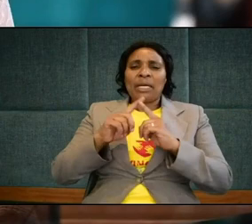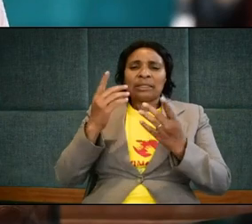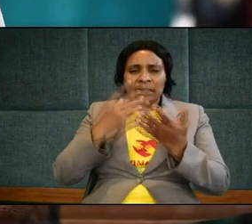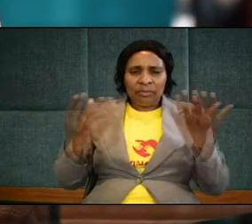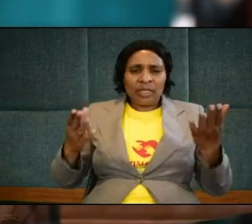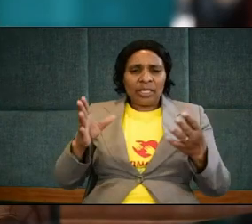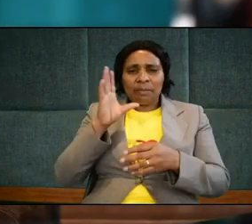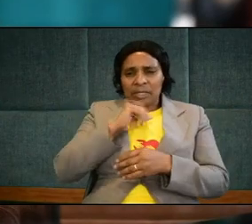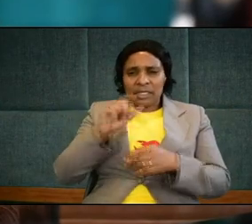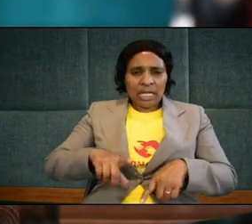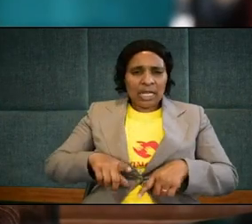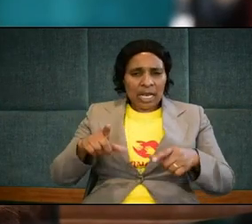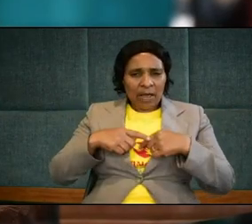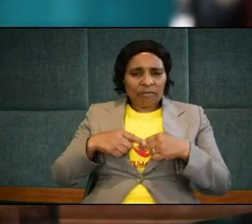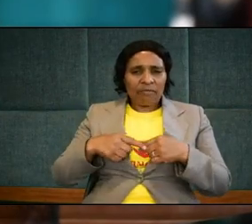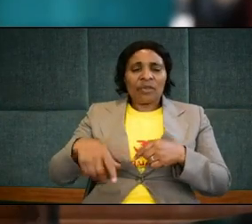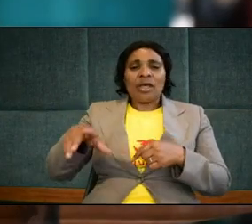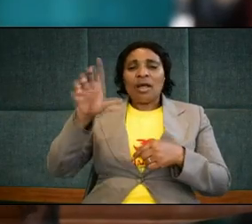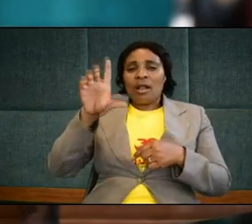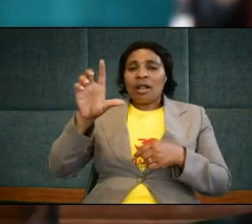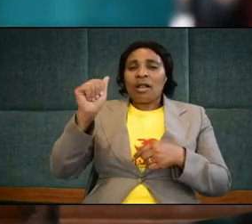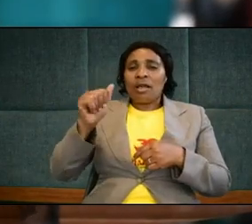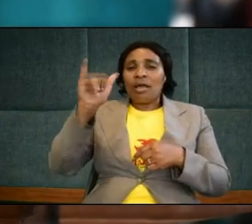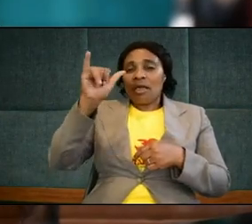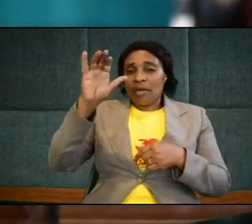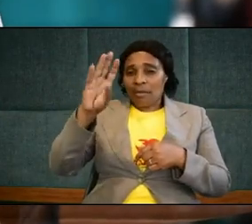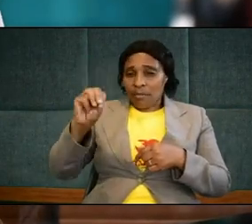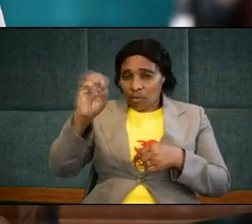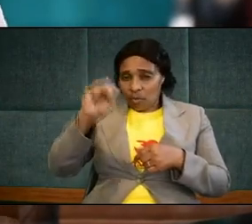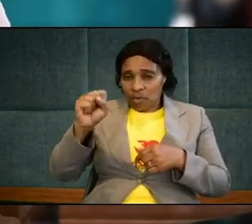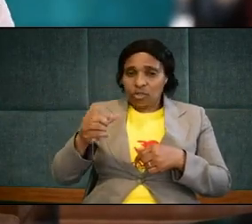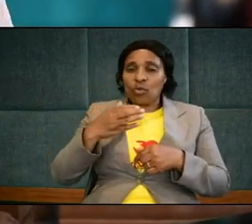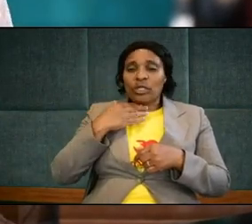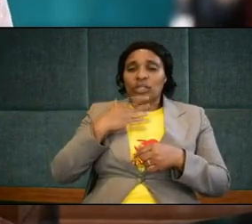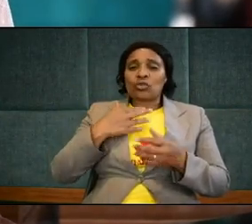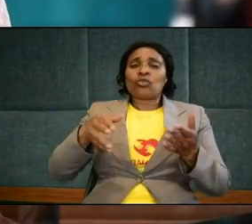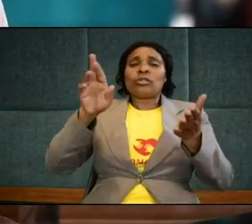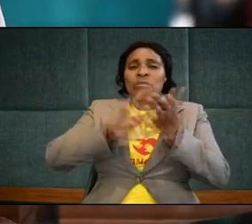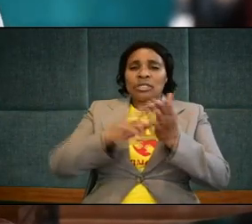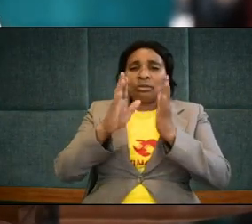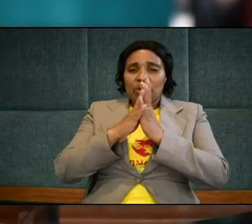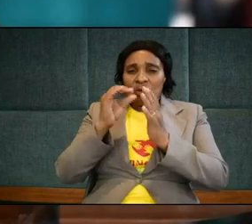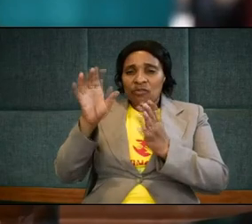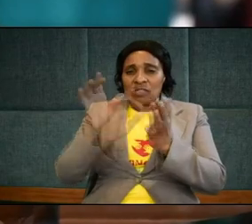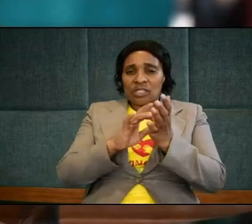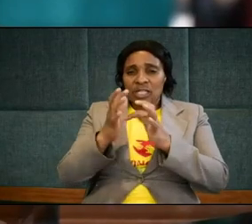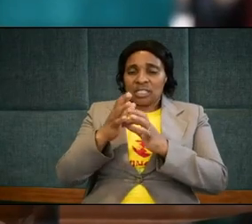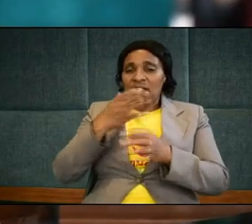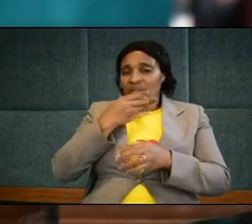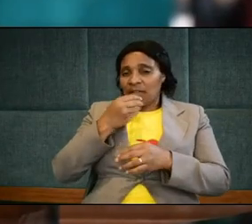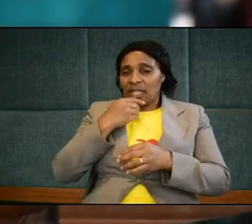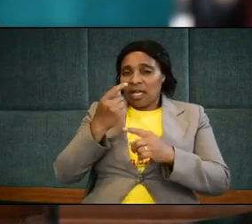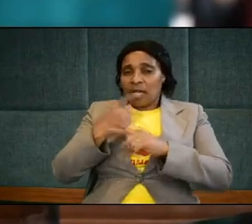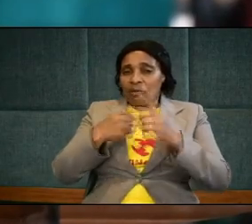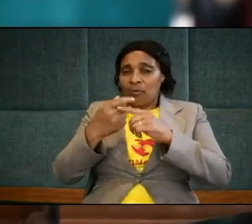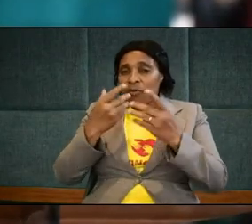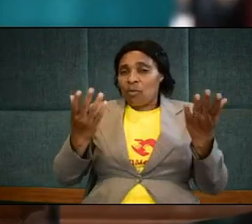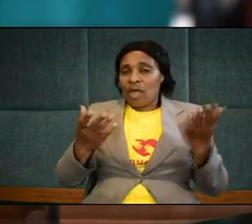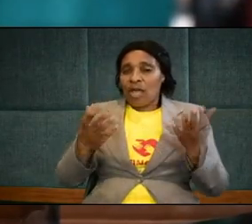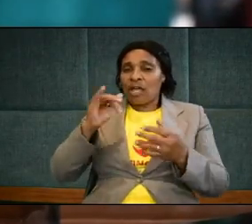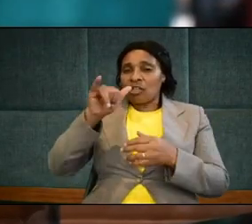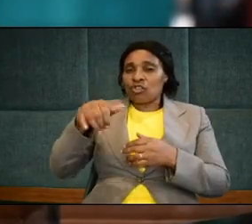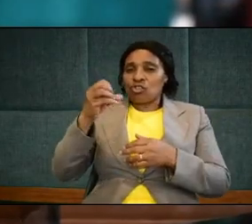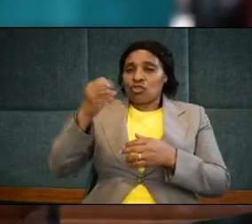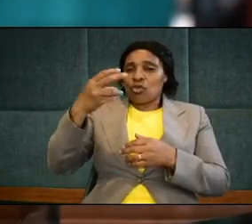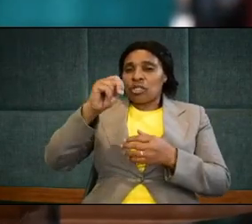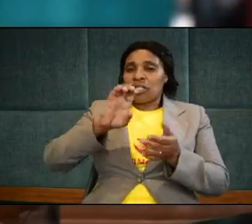in his life. Ramos longed to be able to repeat the prayer of Jesus to his father, which comes from John 17:4,